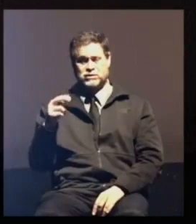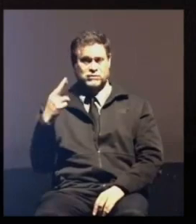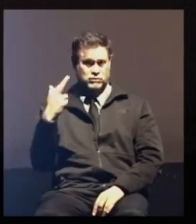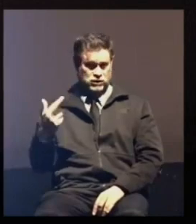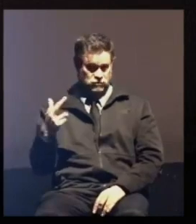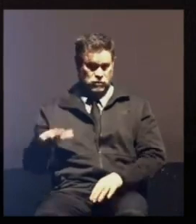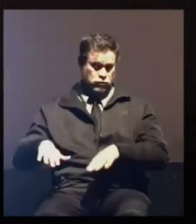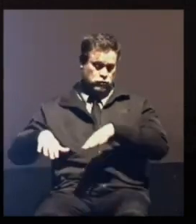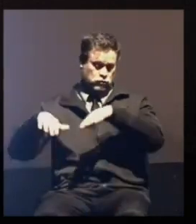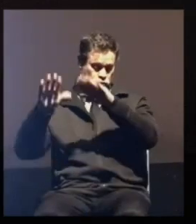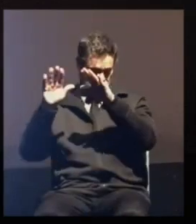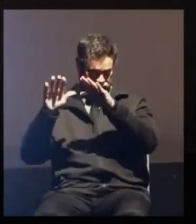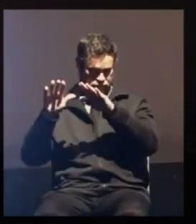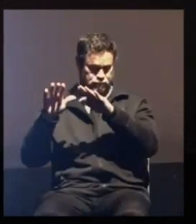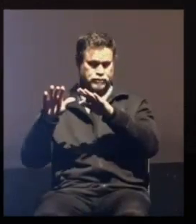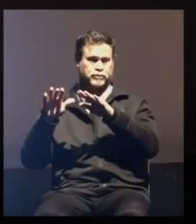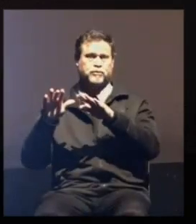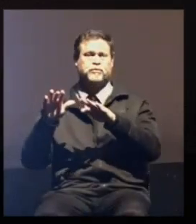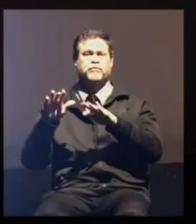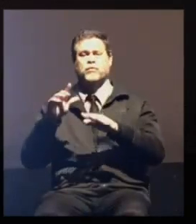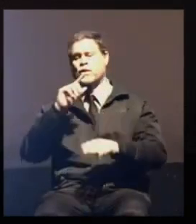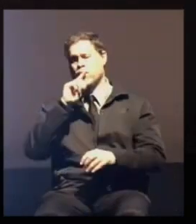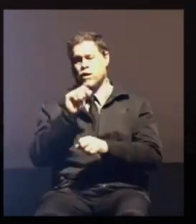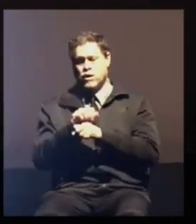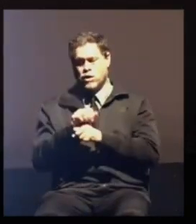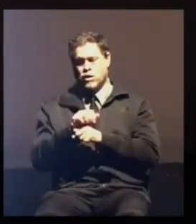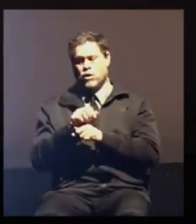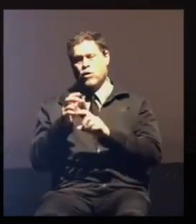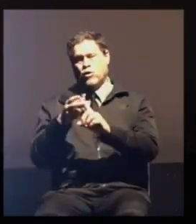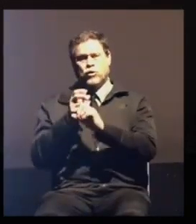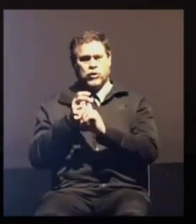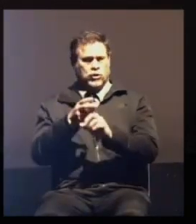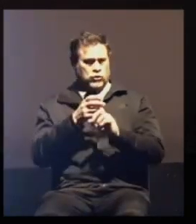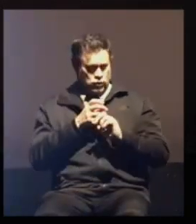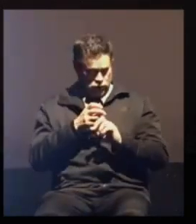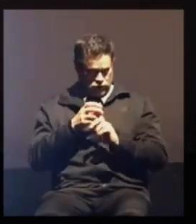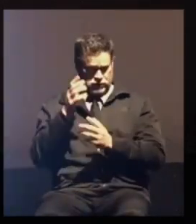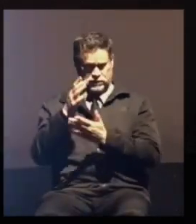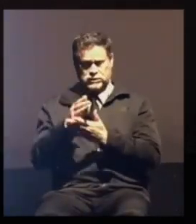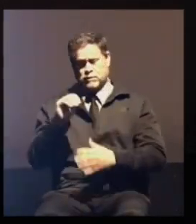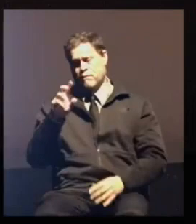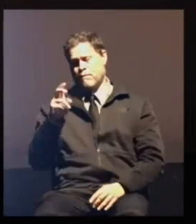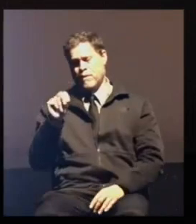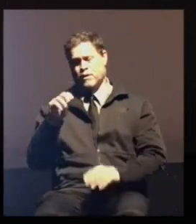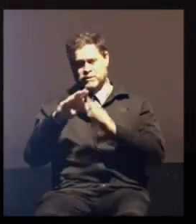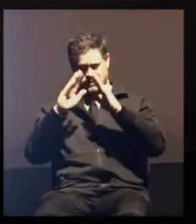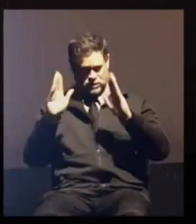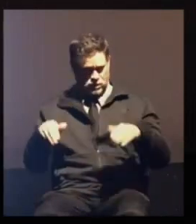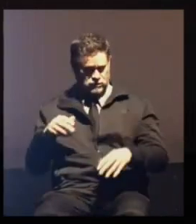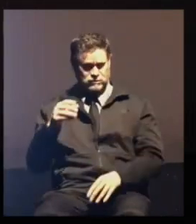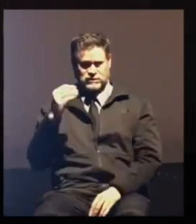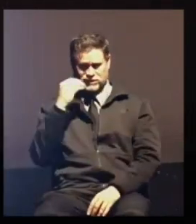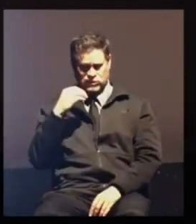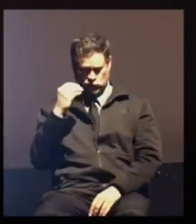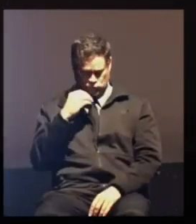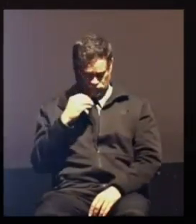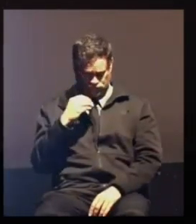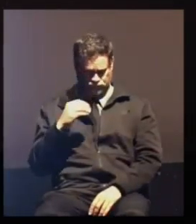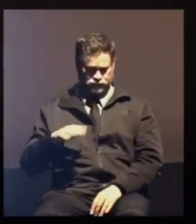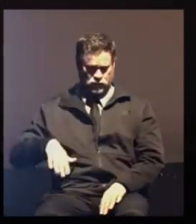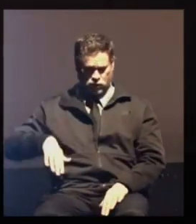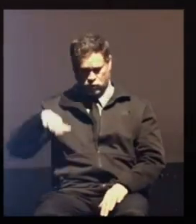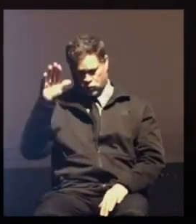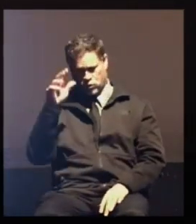friend growing up. We actually were on a recruiting trip and stopped at Coach Madden's house for dinner, and I'd grown